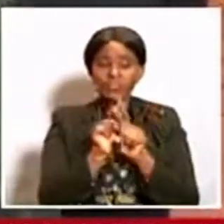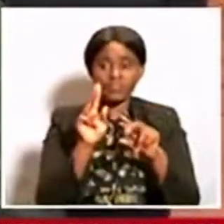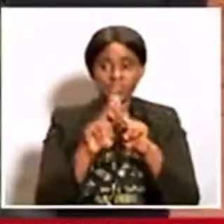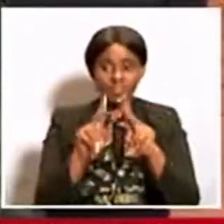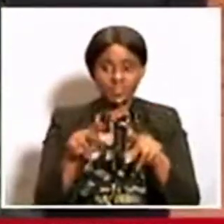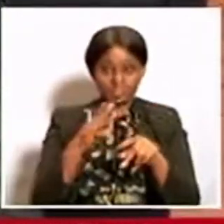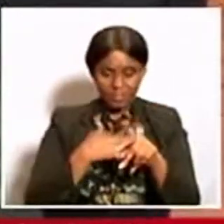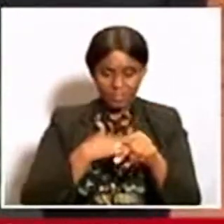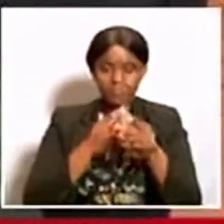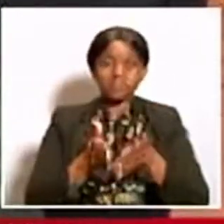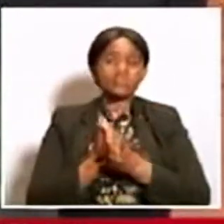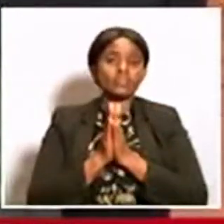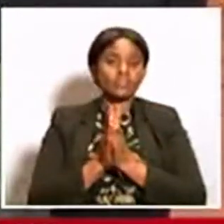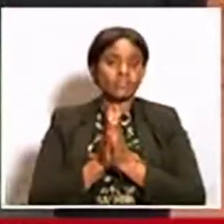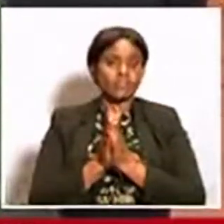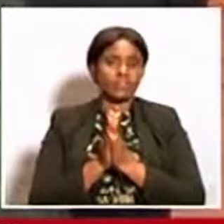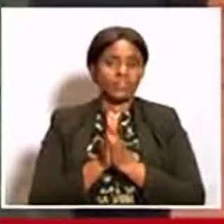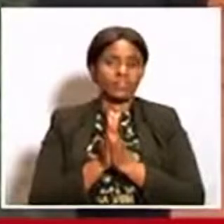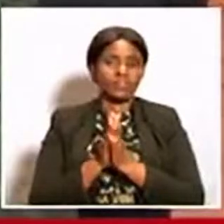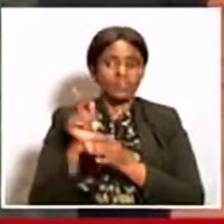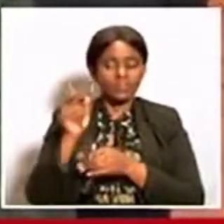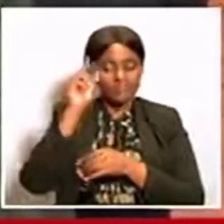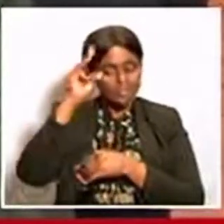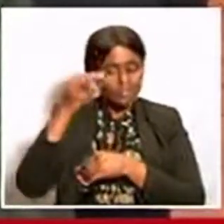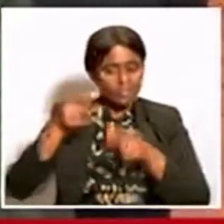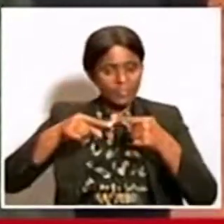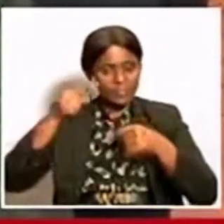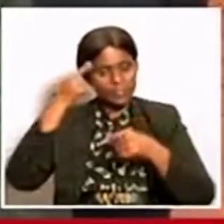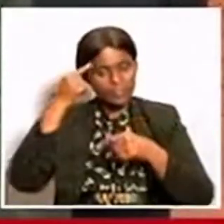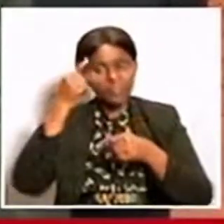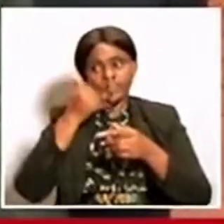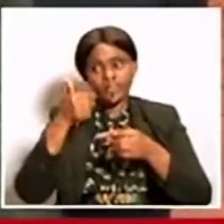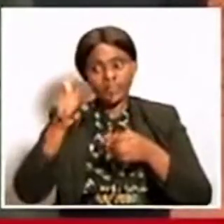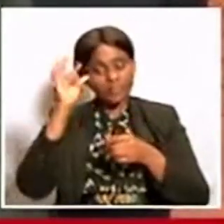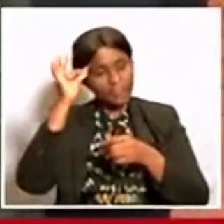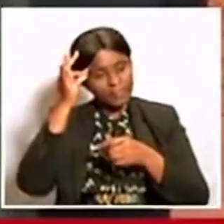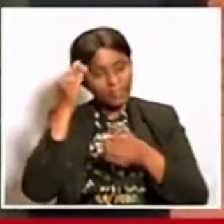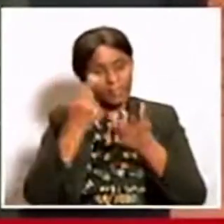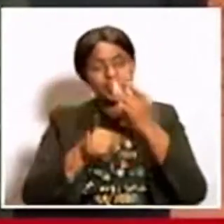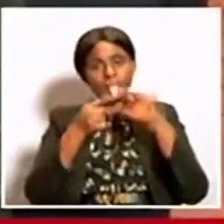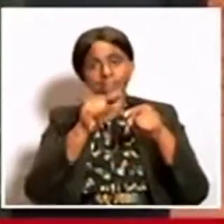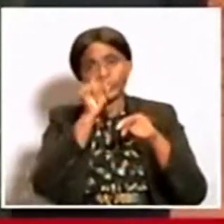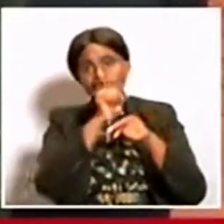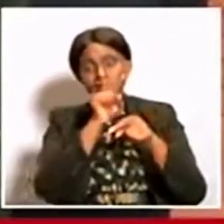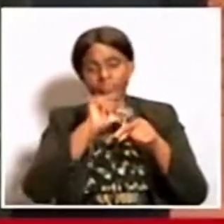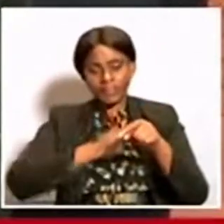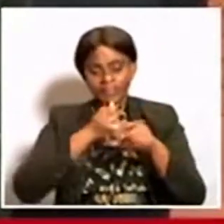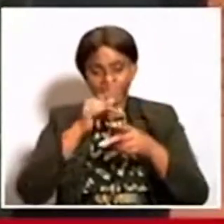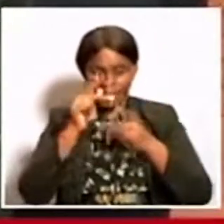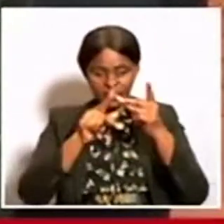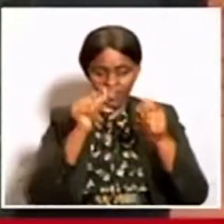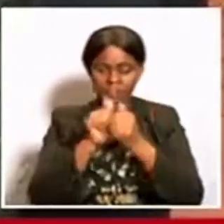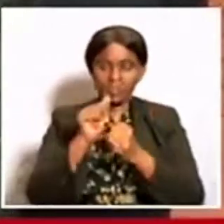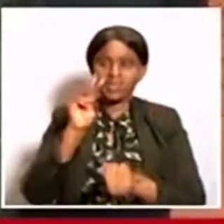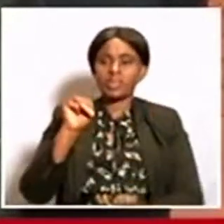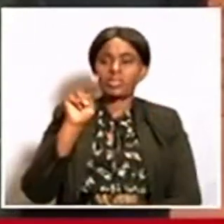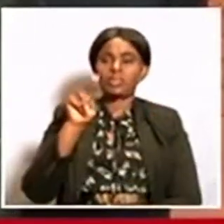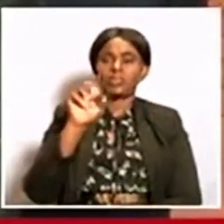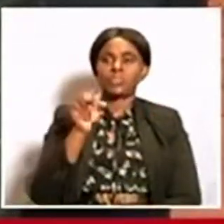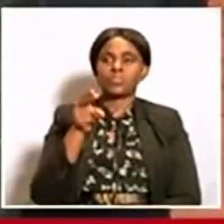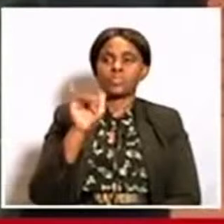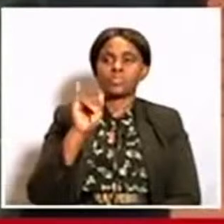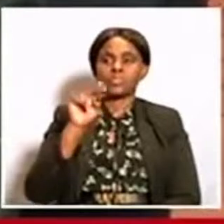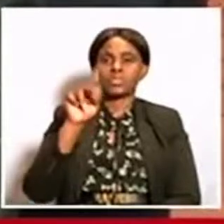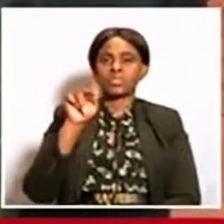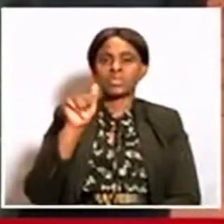Chair, my appeal is that the Minister of Local Government should take note of what is happening as we are proceeding with Mushindamo. This is one